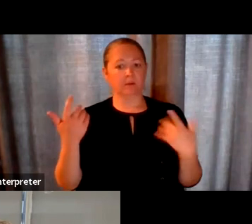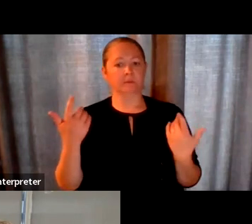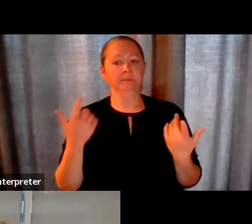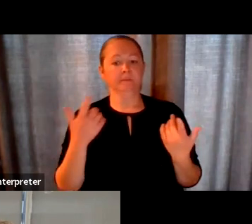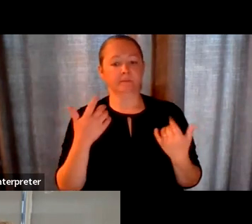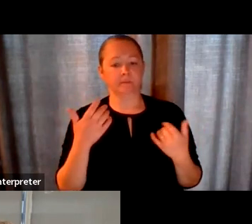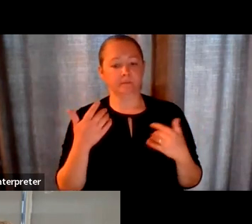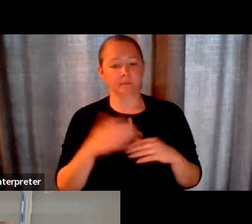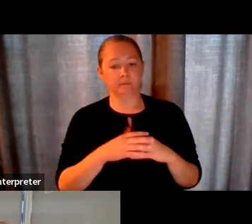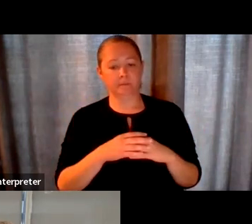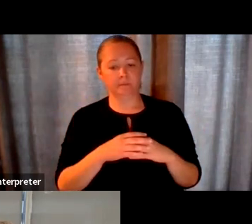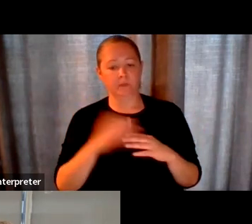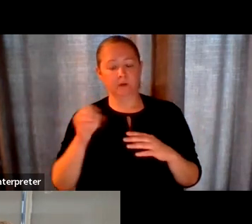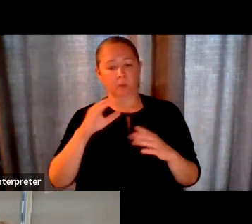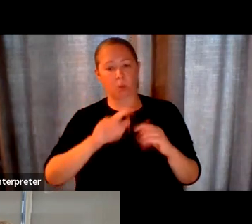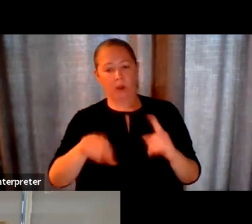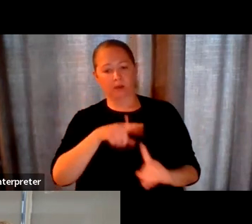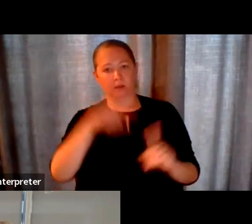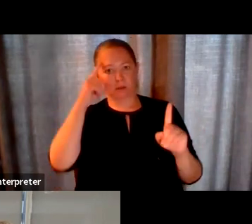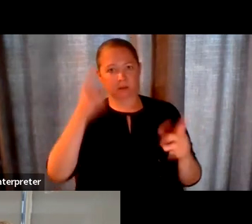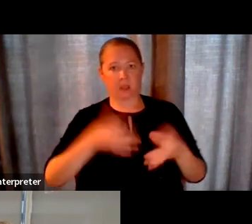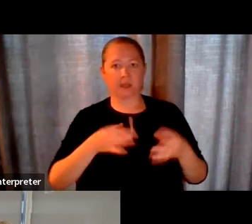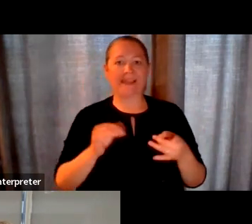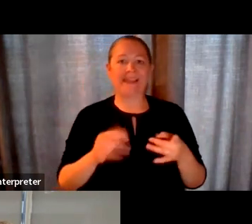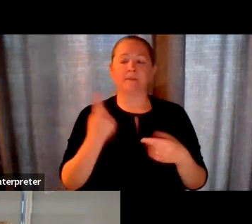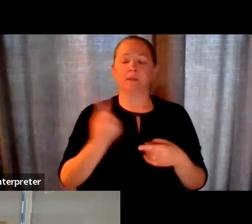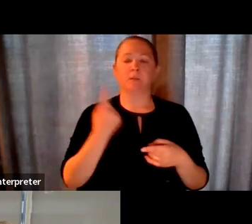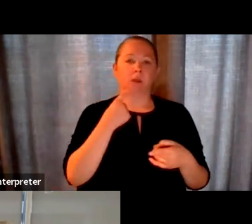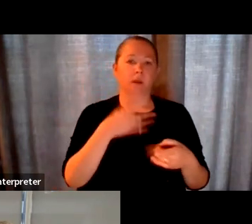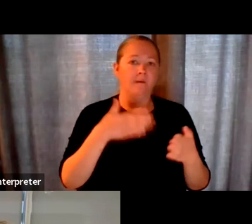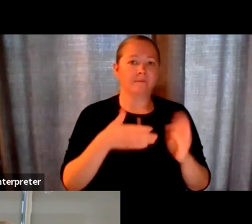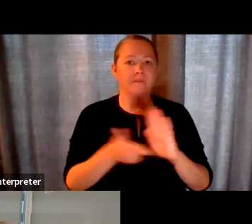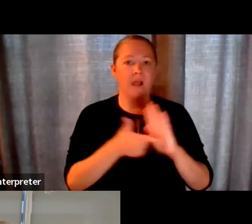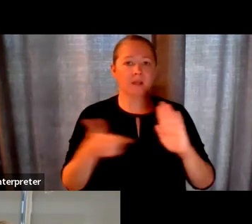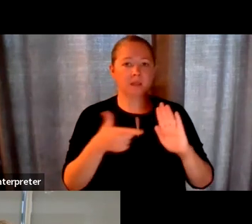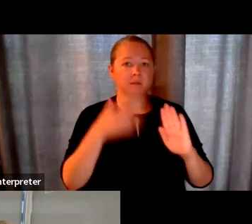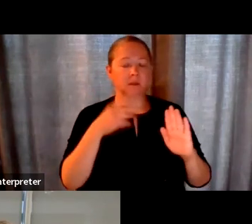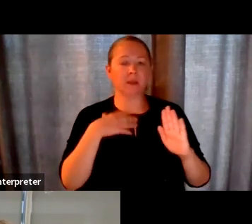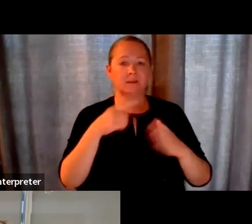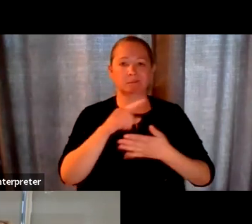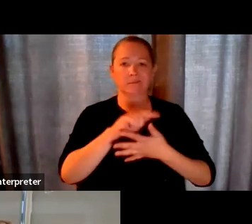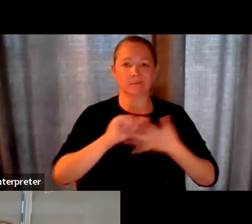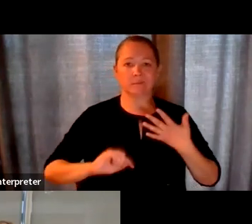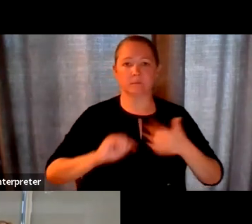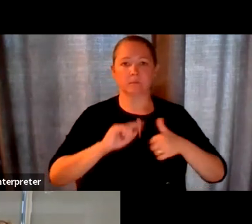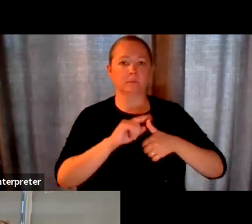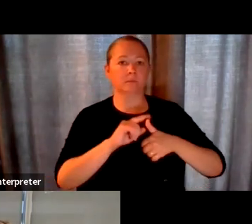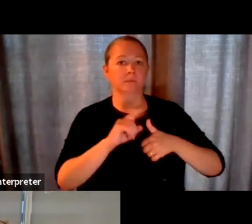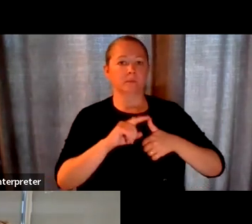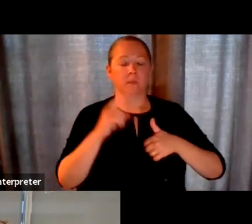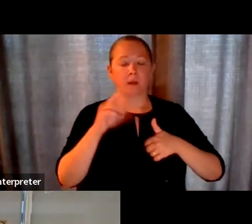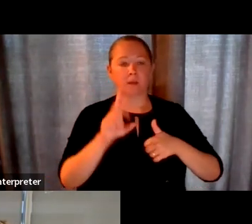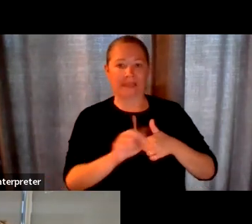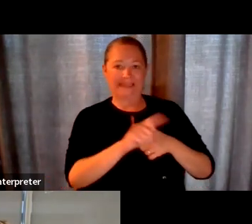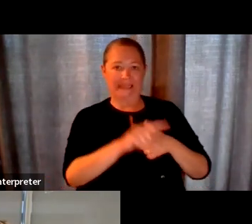Establishment Clause cases and when deciding whether or not something violates the Establishment Clause. It looks at a lot of different factors. It looks at, does this